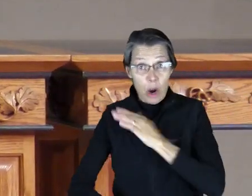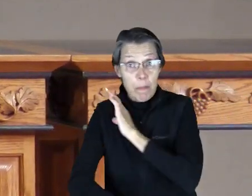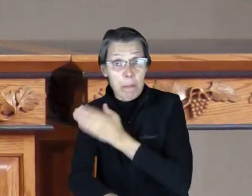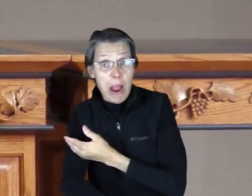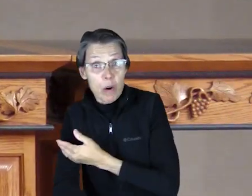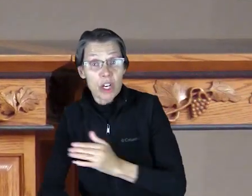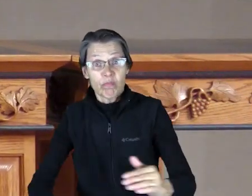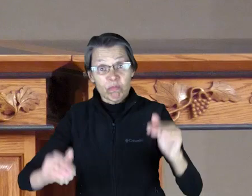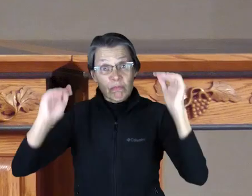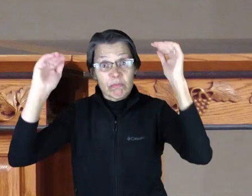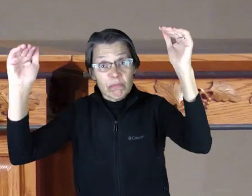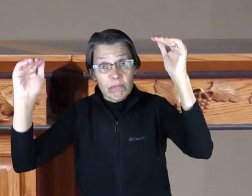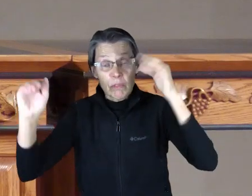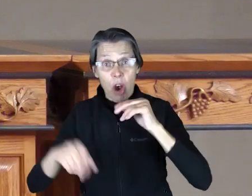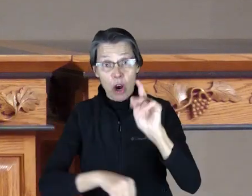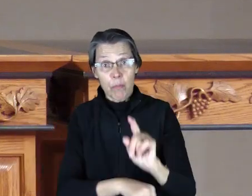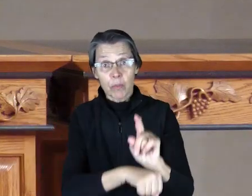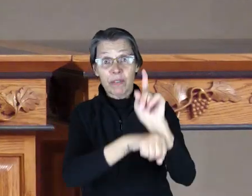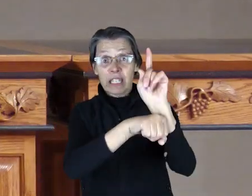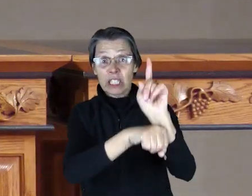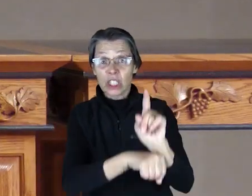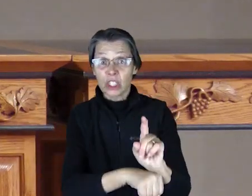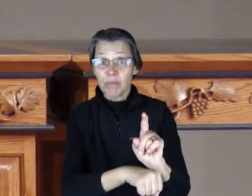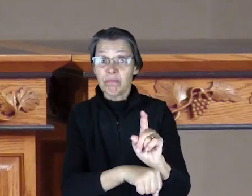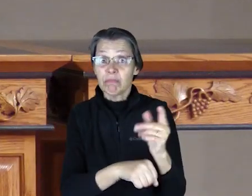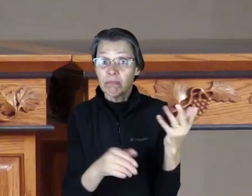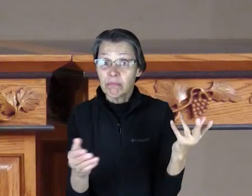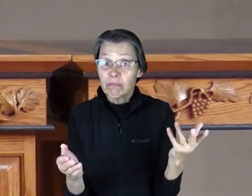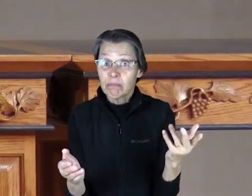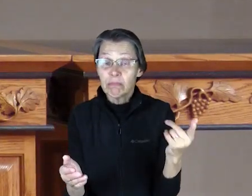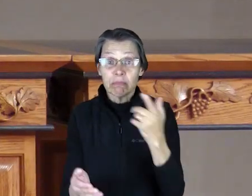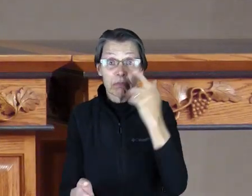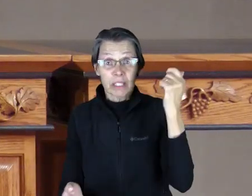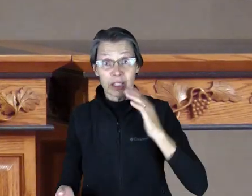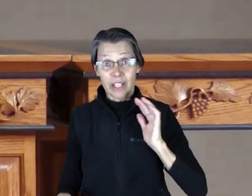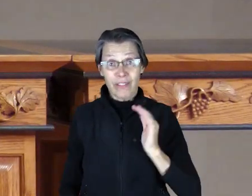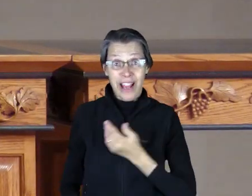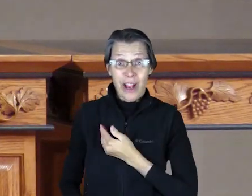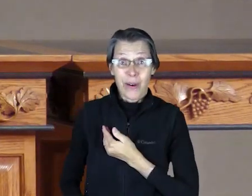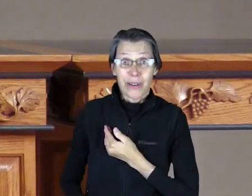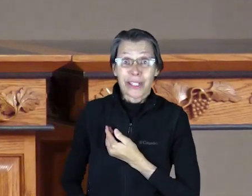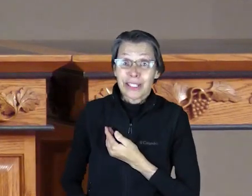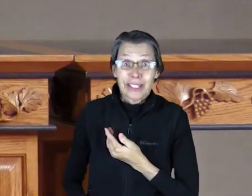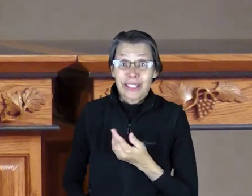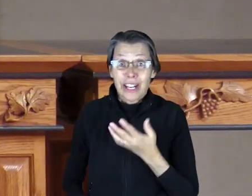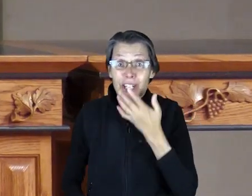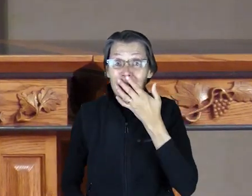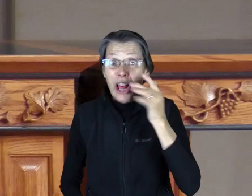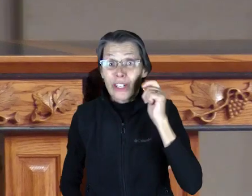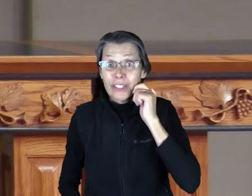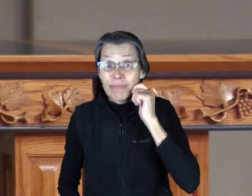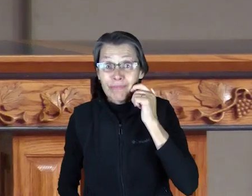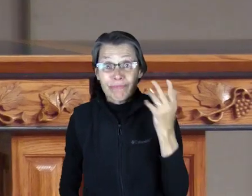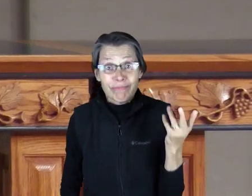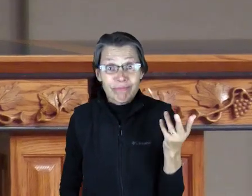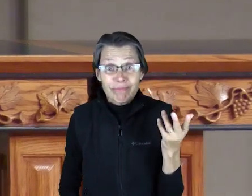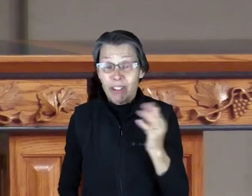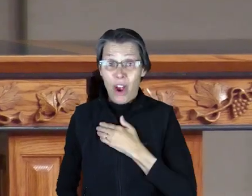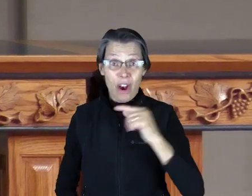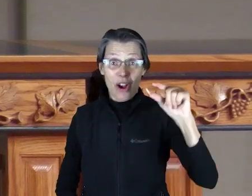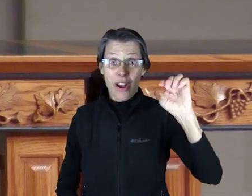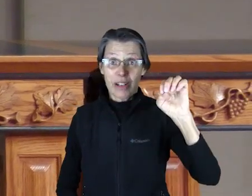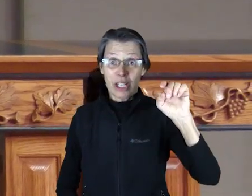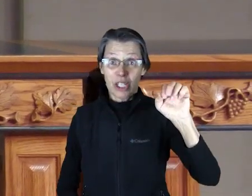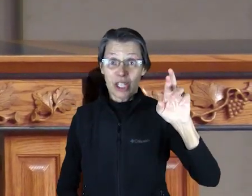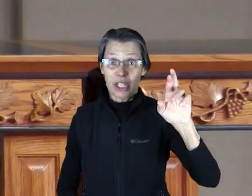of power and of privilege, whether because of the color of our skin or our gender?